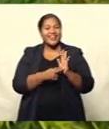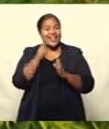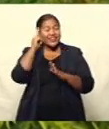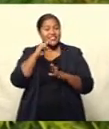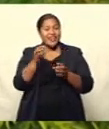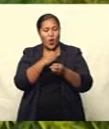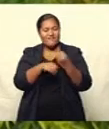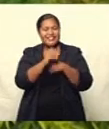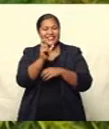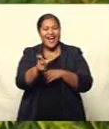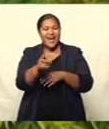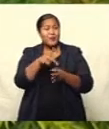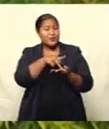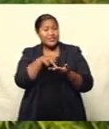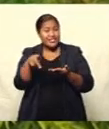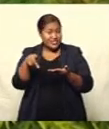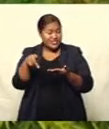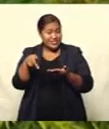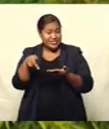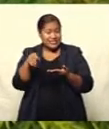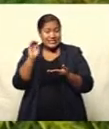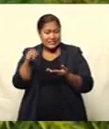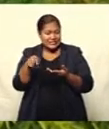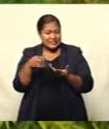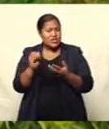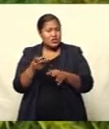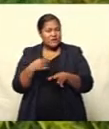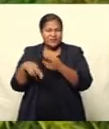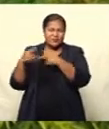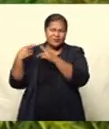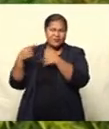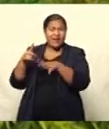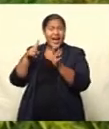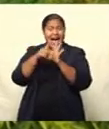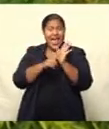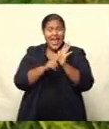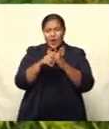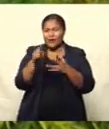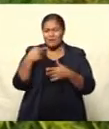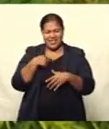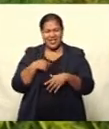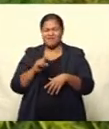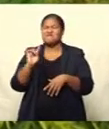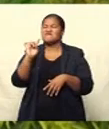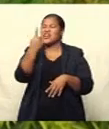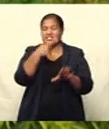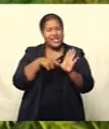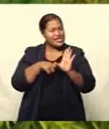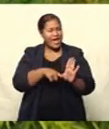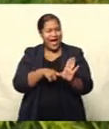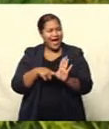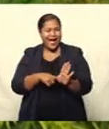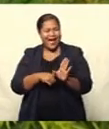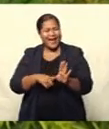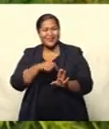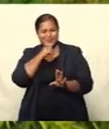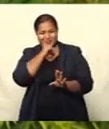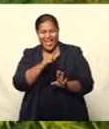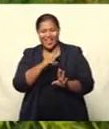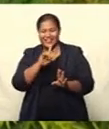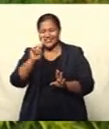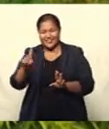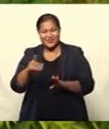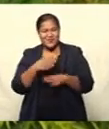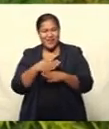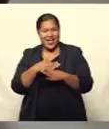and I think at the history of ILO, that is the youngest ever national officer. And I just finished